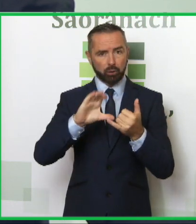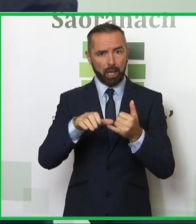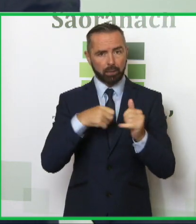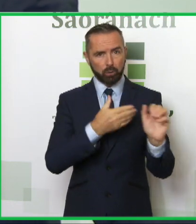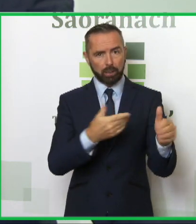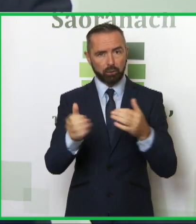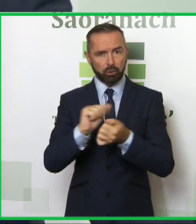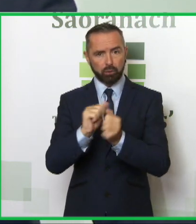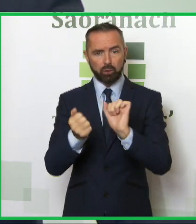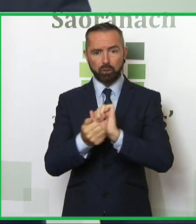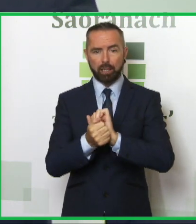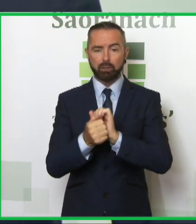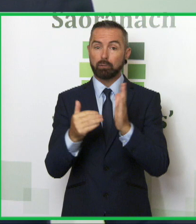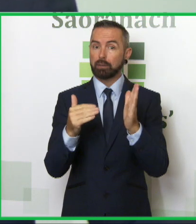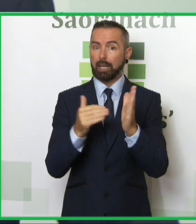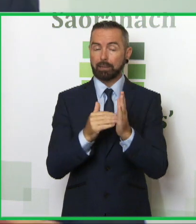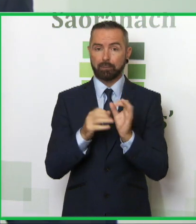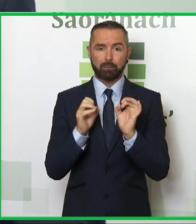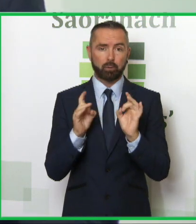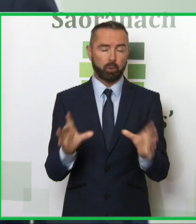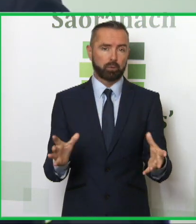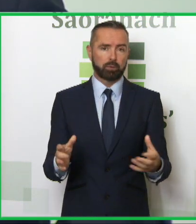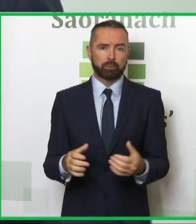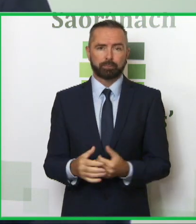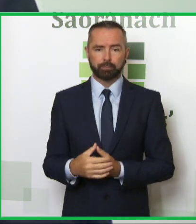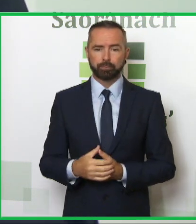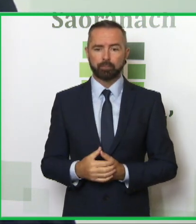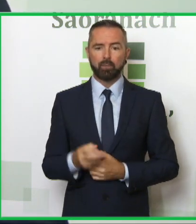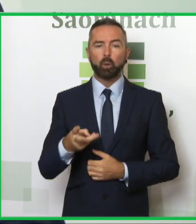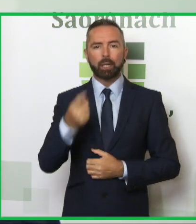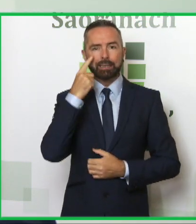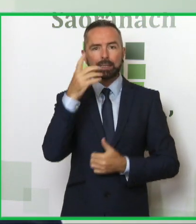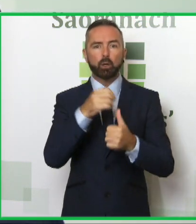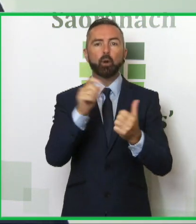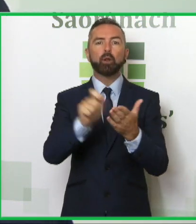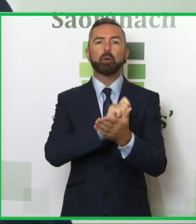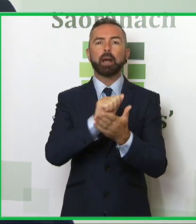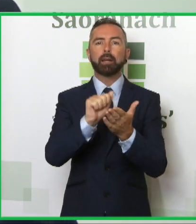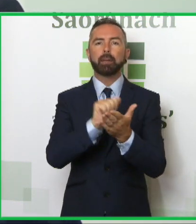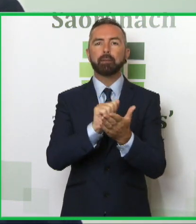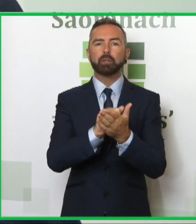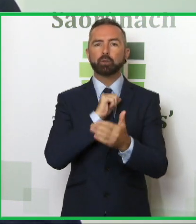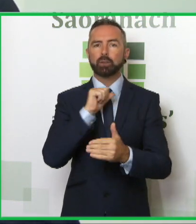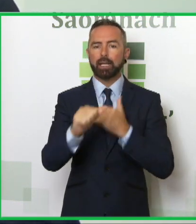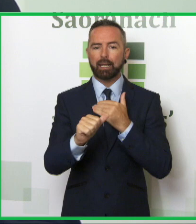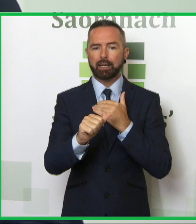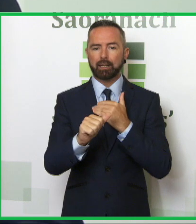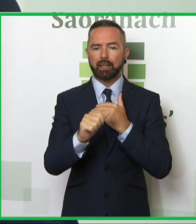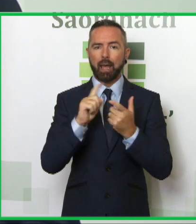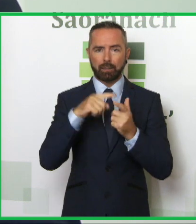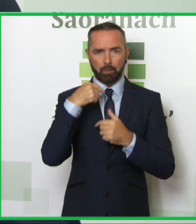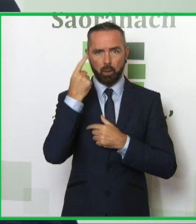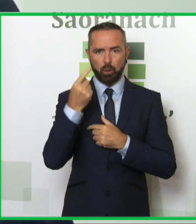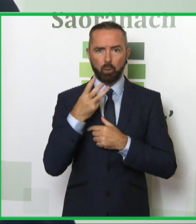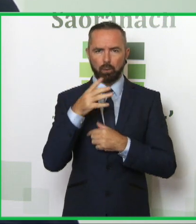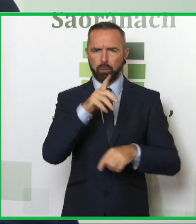introduce change? And the answer is yes. And what you'll see in the other ballot papers that are to come later today and possibly tomorrow is a